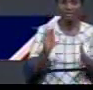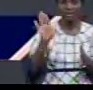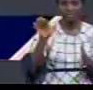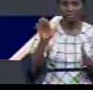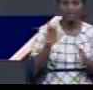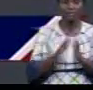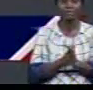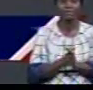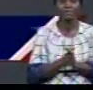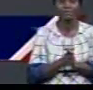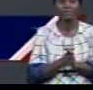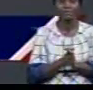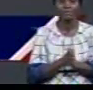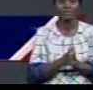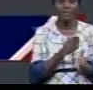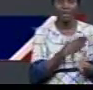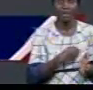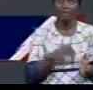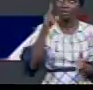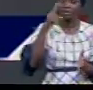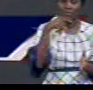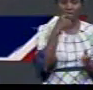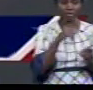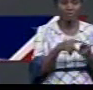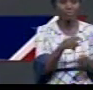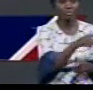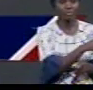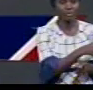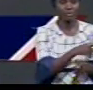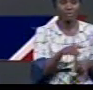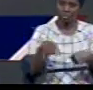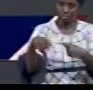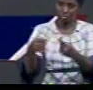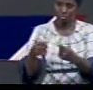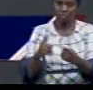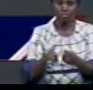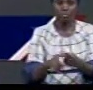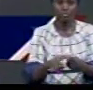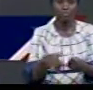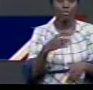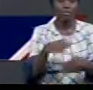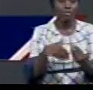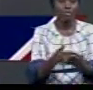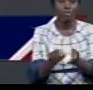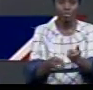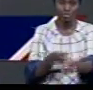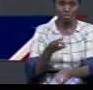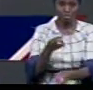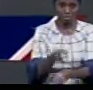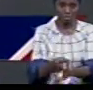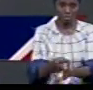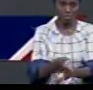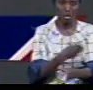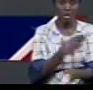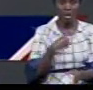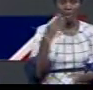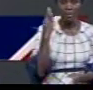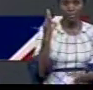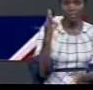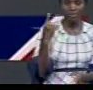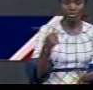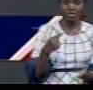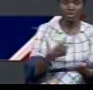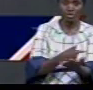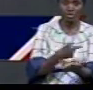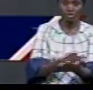15, and he said unto them, go ye into all the world and preach the